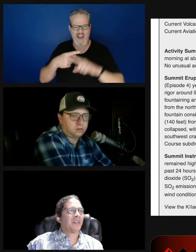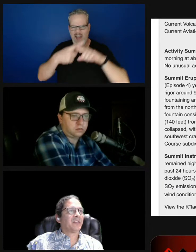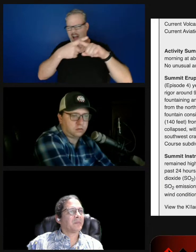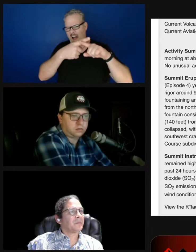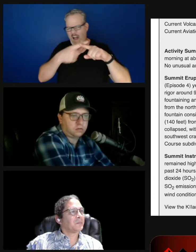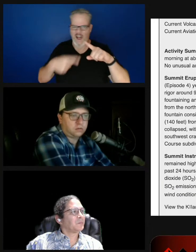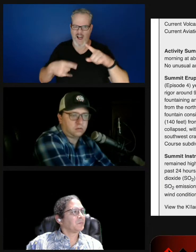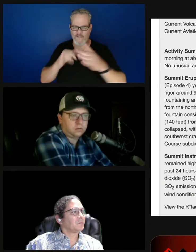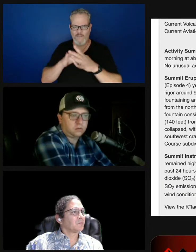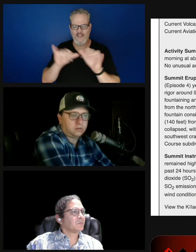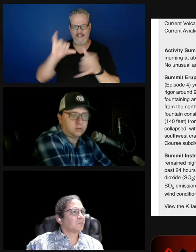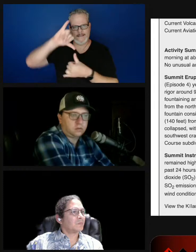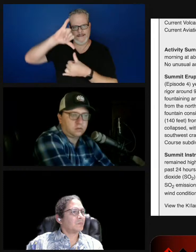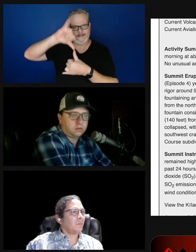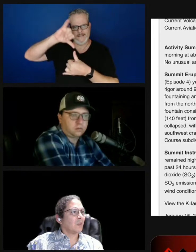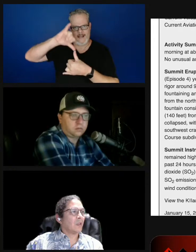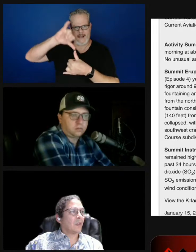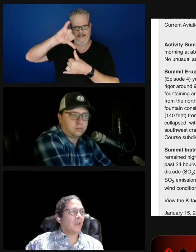south vent.